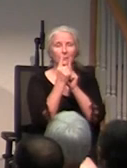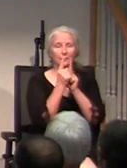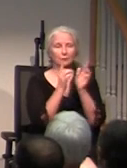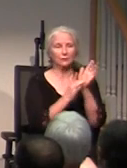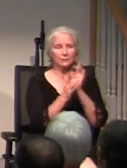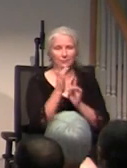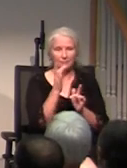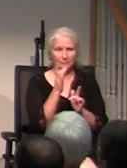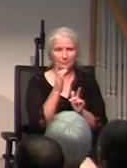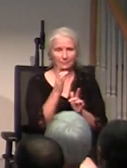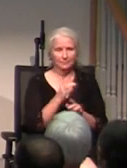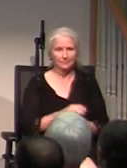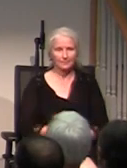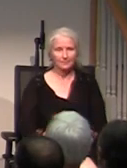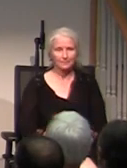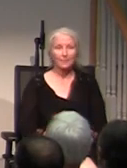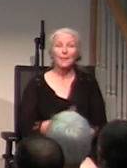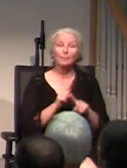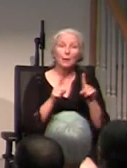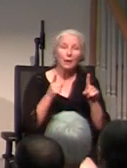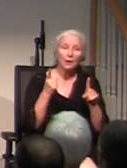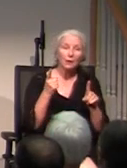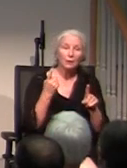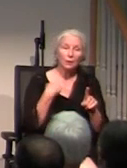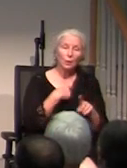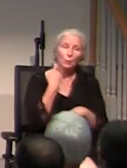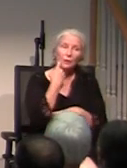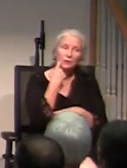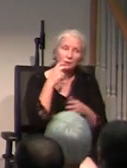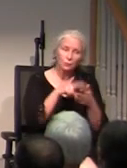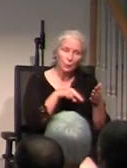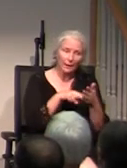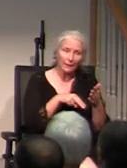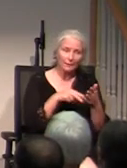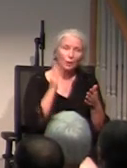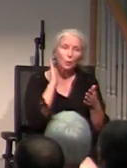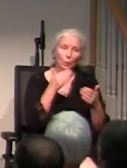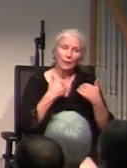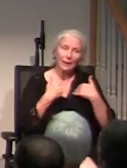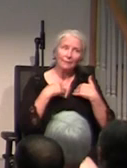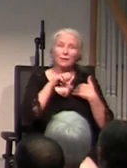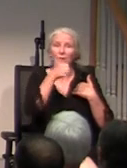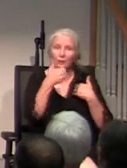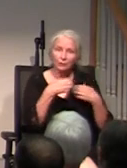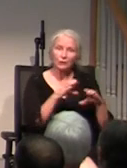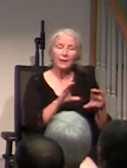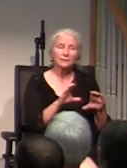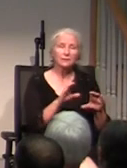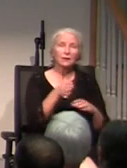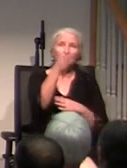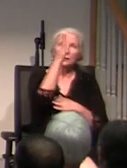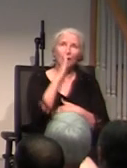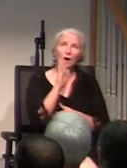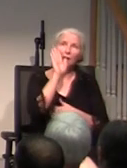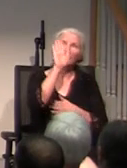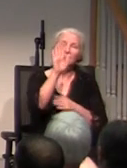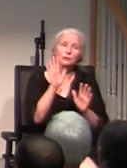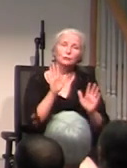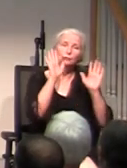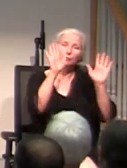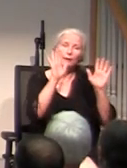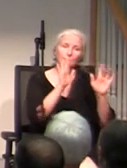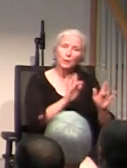just read that they would be given another chance. God, in his great mercy, has not just sent the message